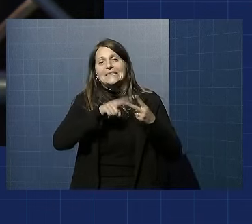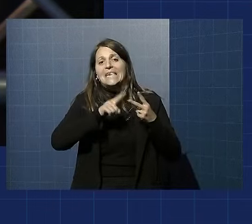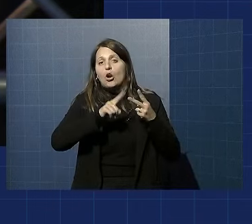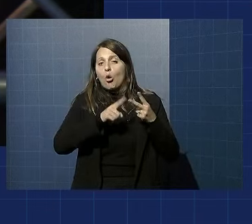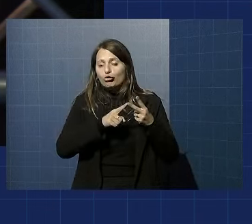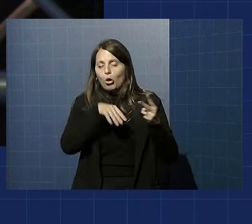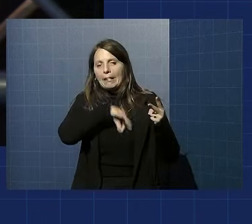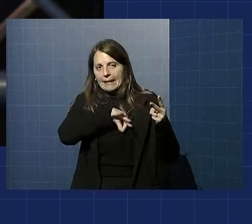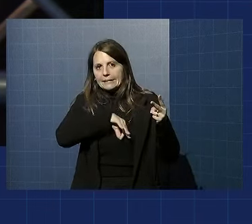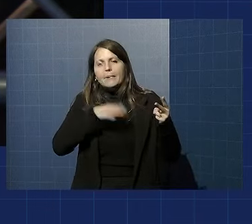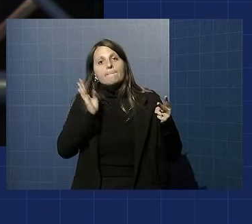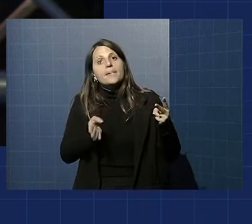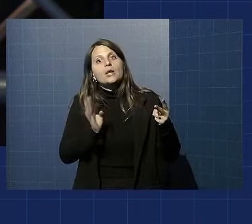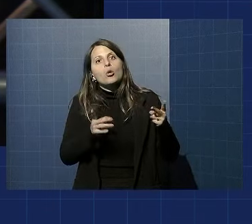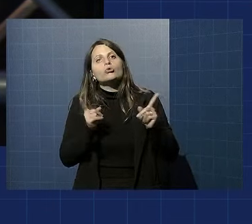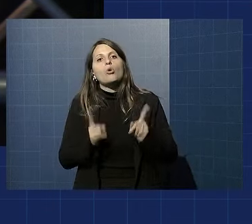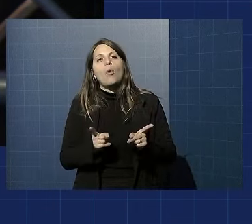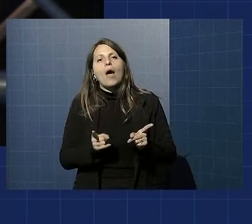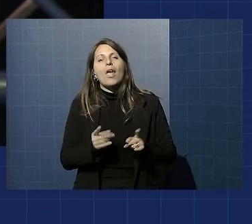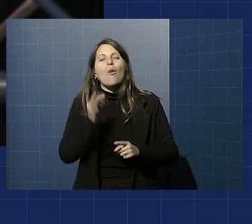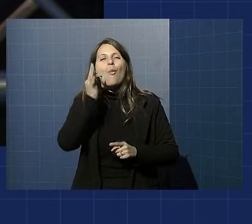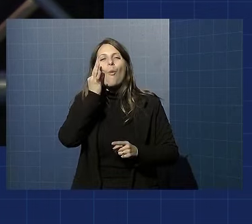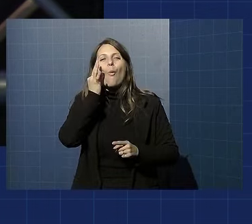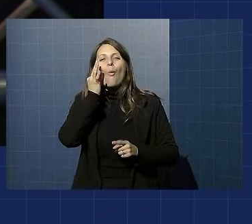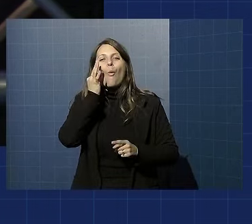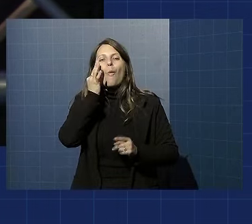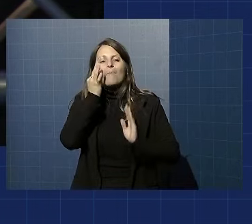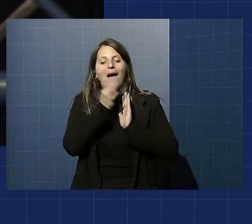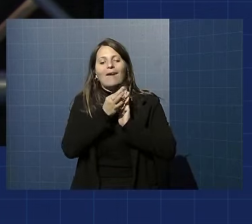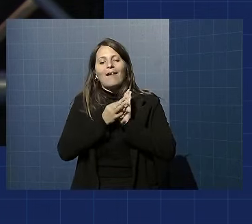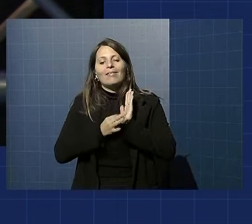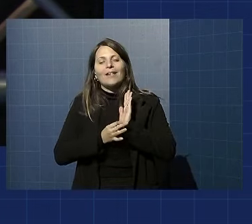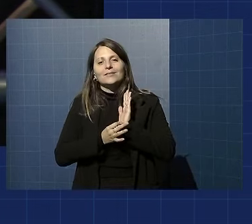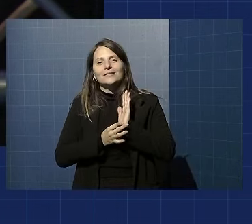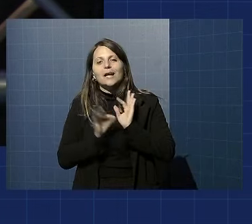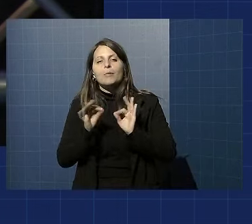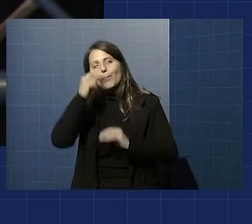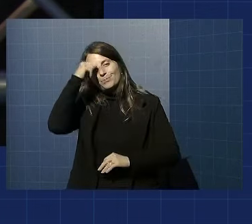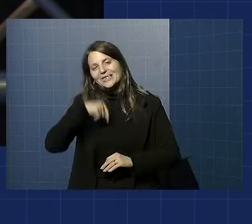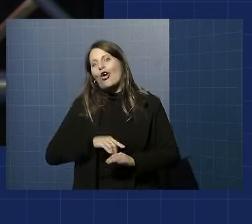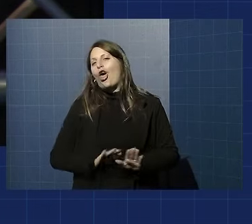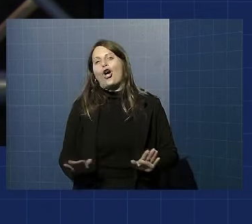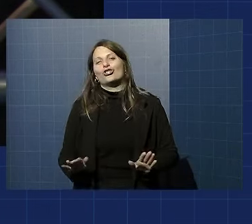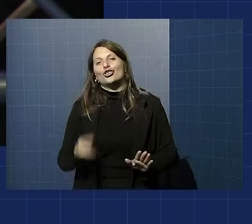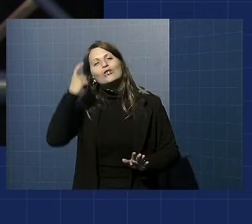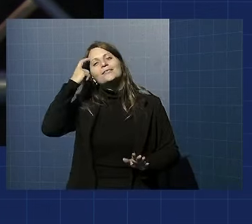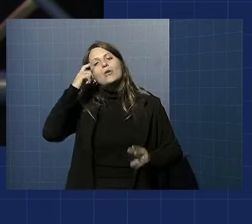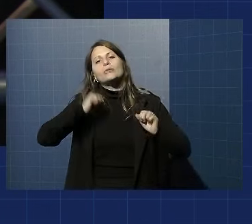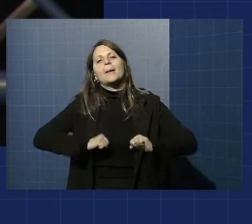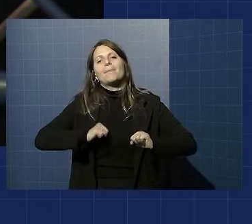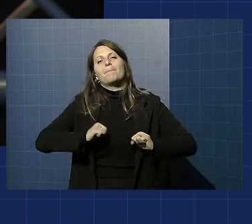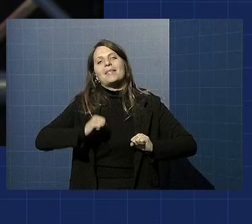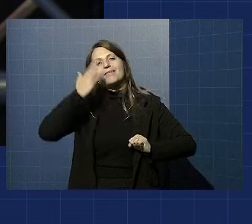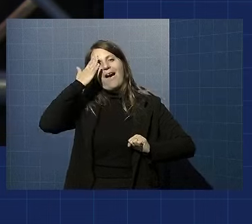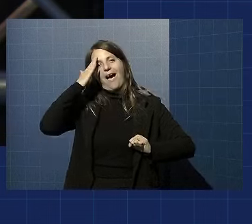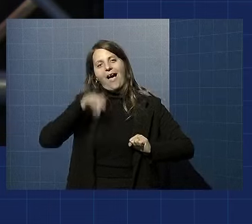in particular, the psychological health. Why? Because this is not an exact science. It's